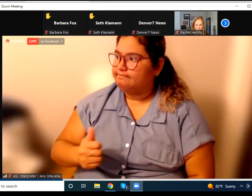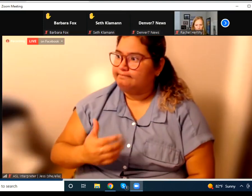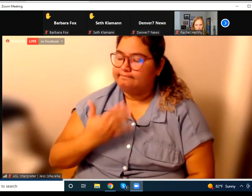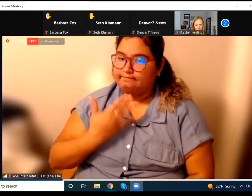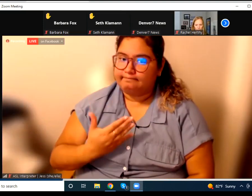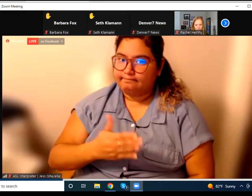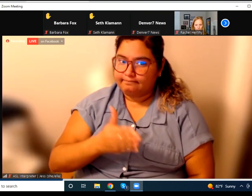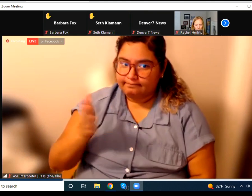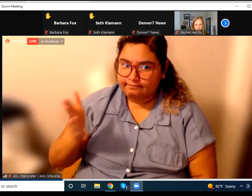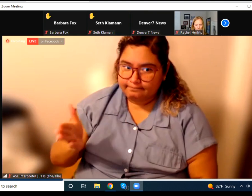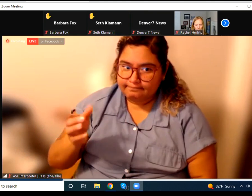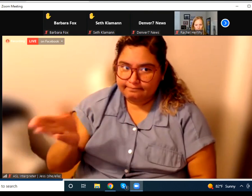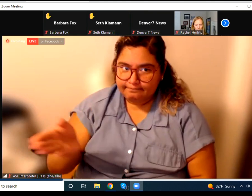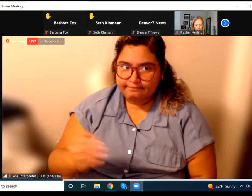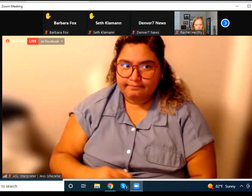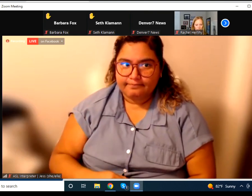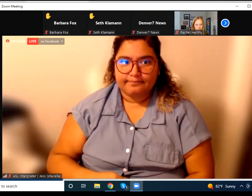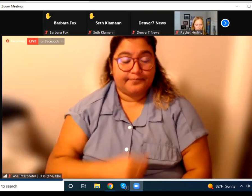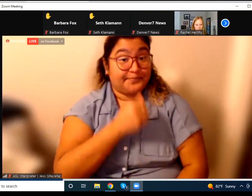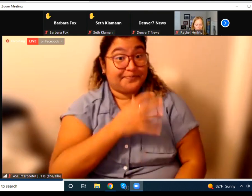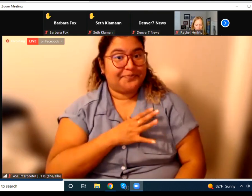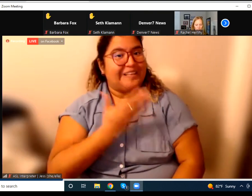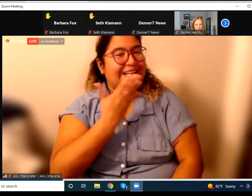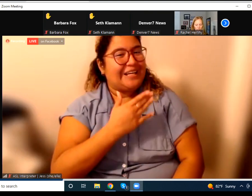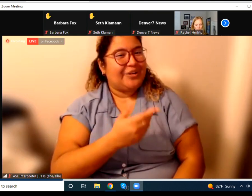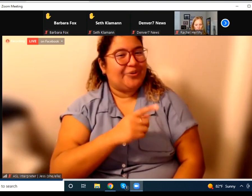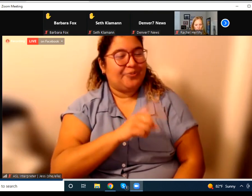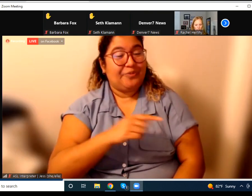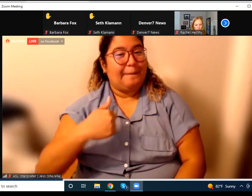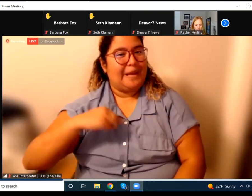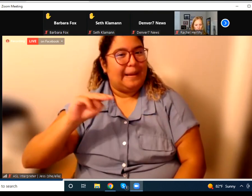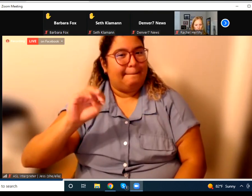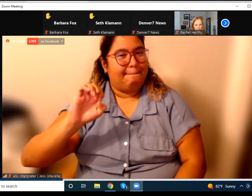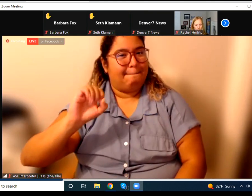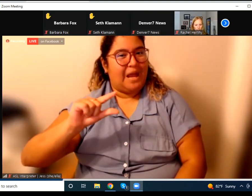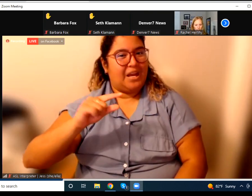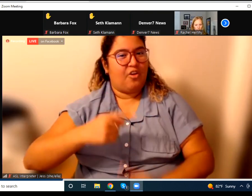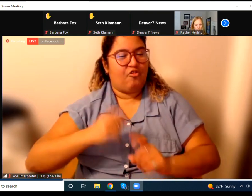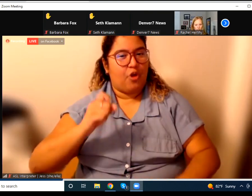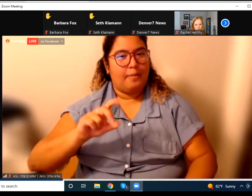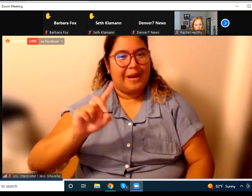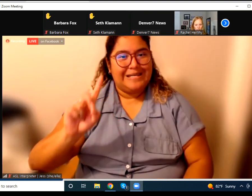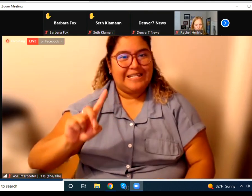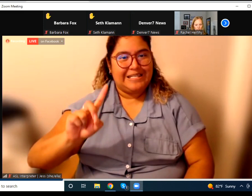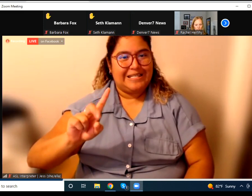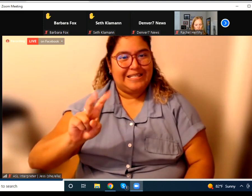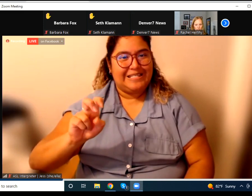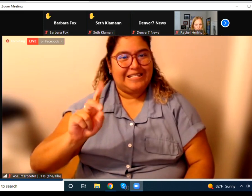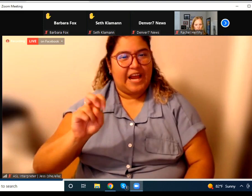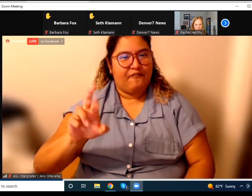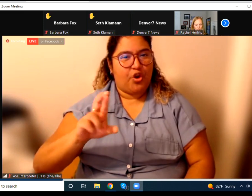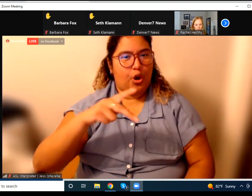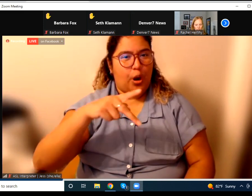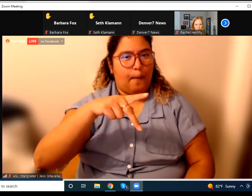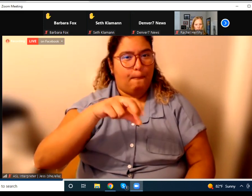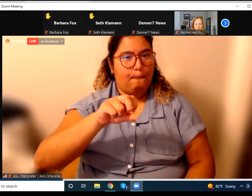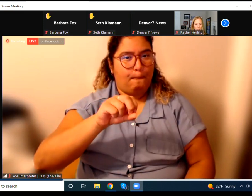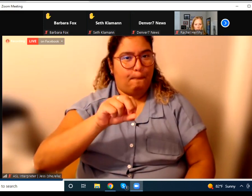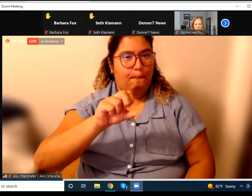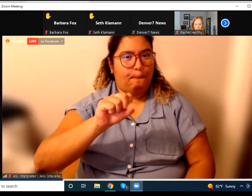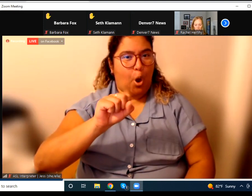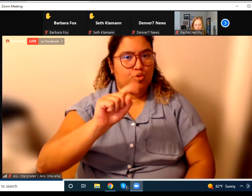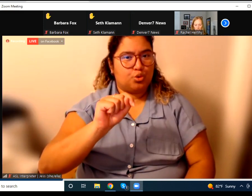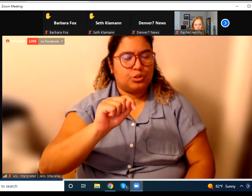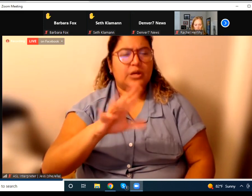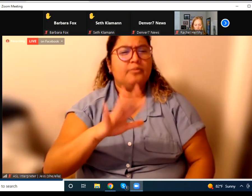Hi, thanks for taking the questions. This is Meg from the Denver Post. I wanted to ask about close physical contact